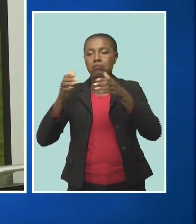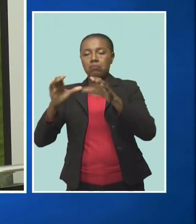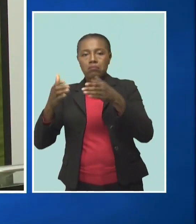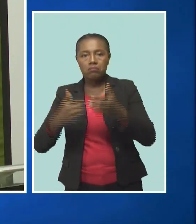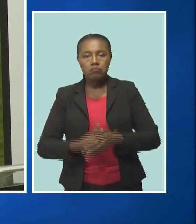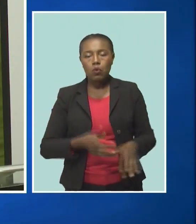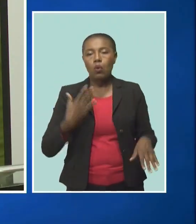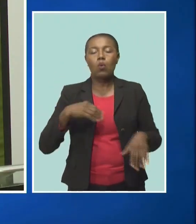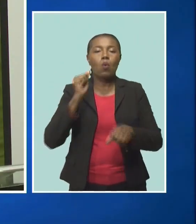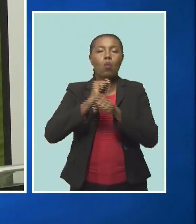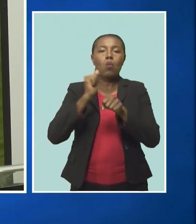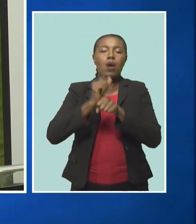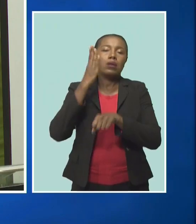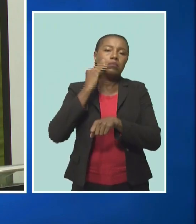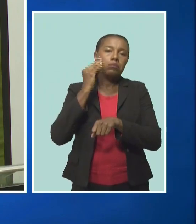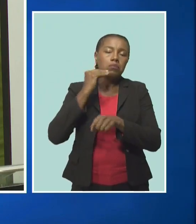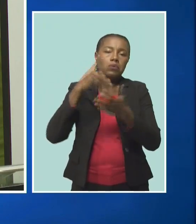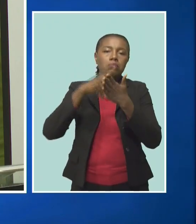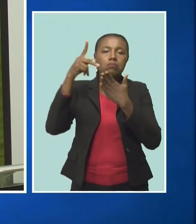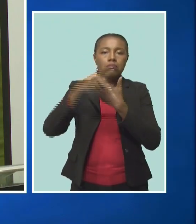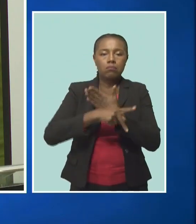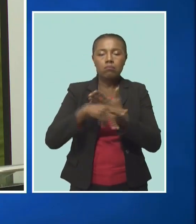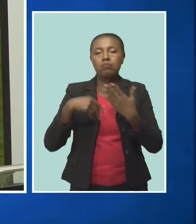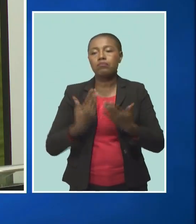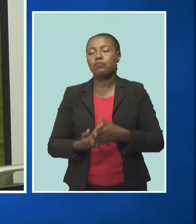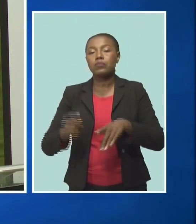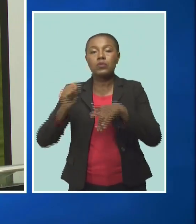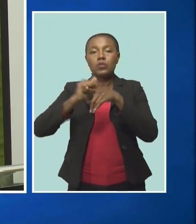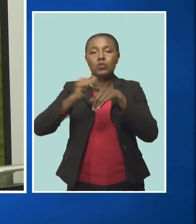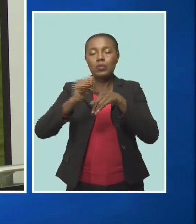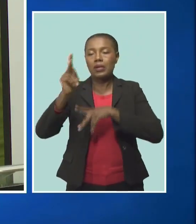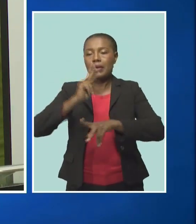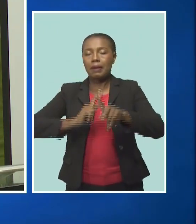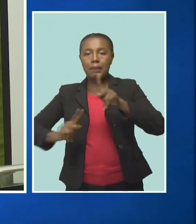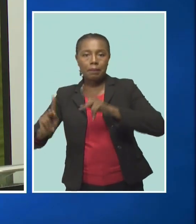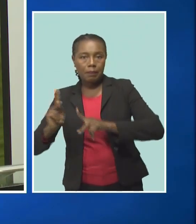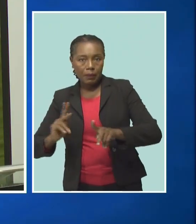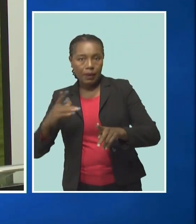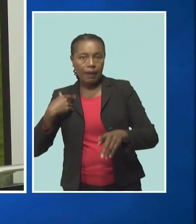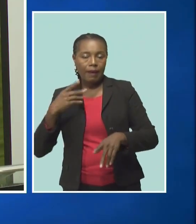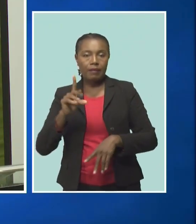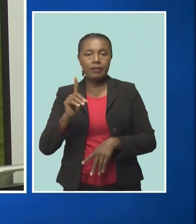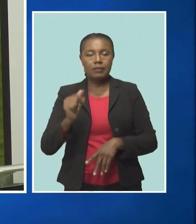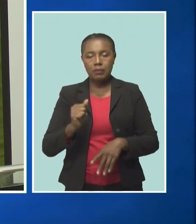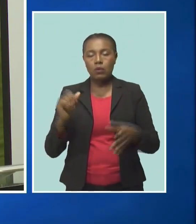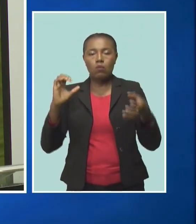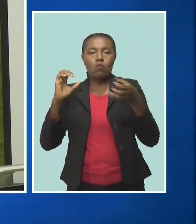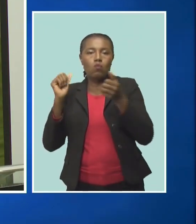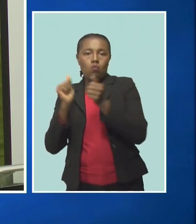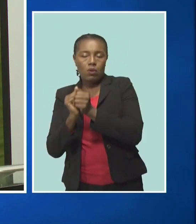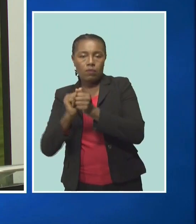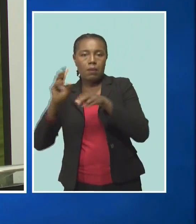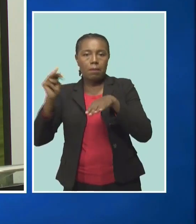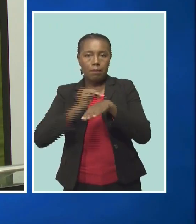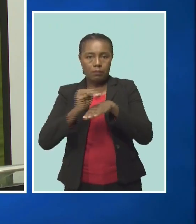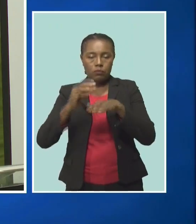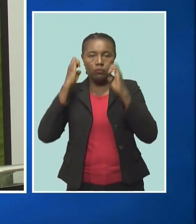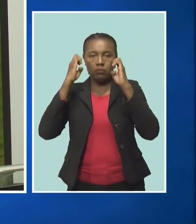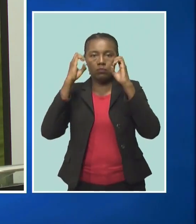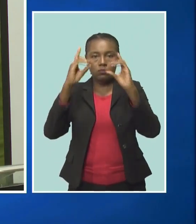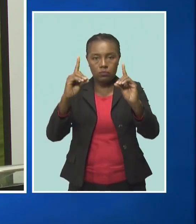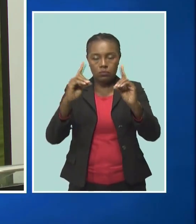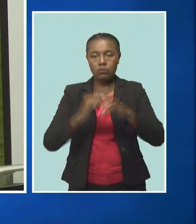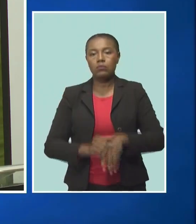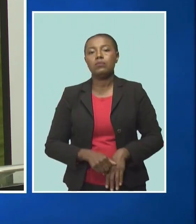work experience program, and the training of persons with disabilities in collaboration with the Ministry of Education